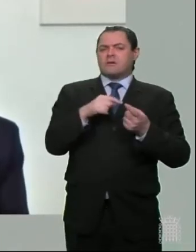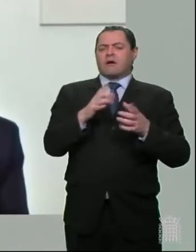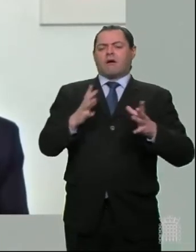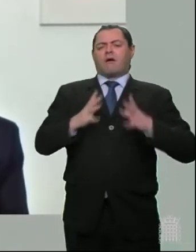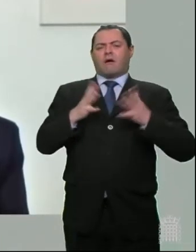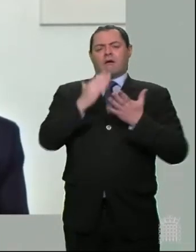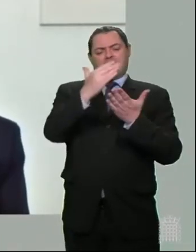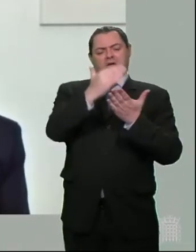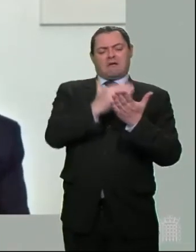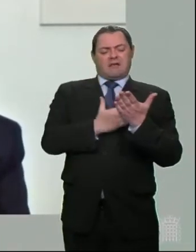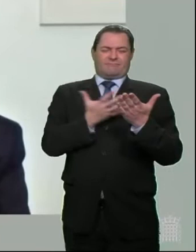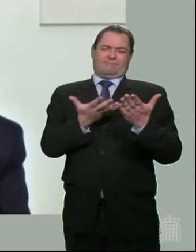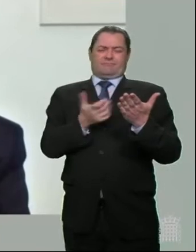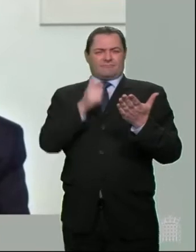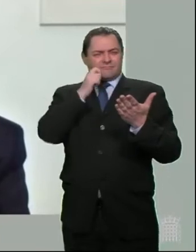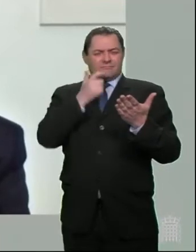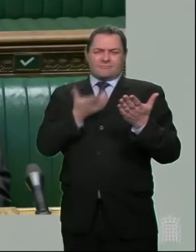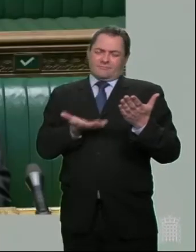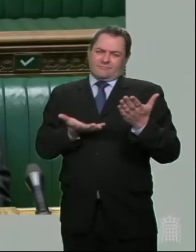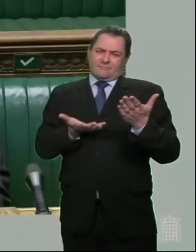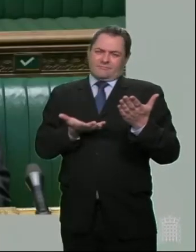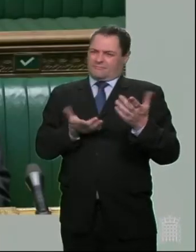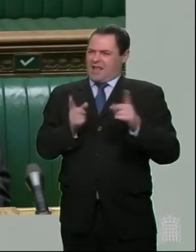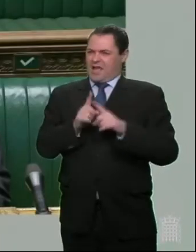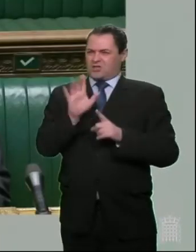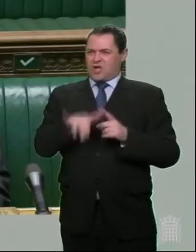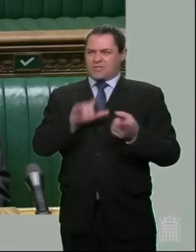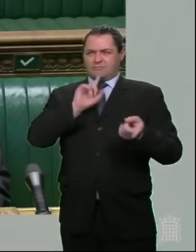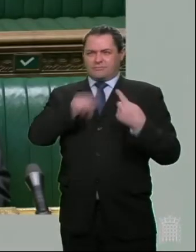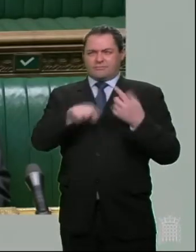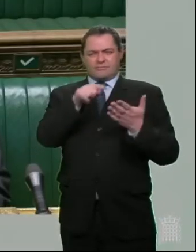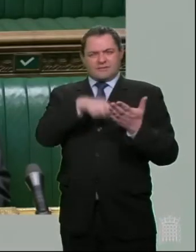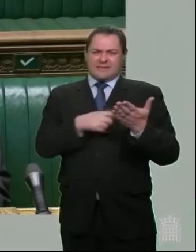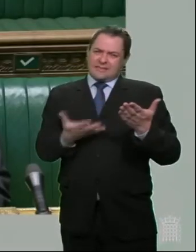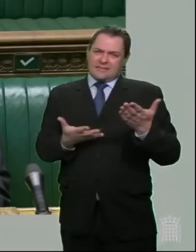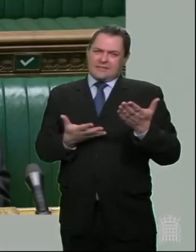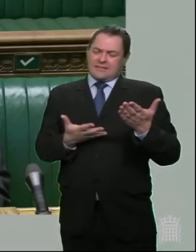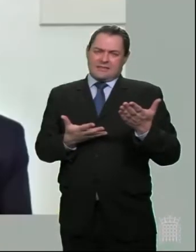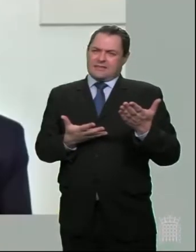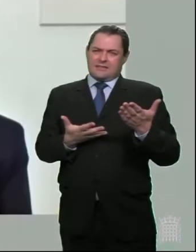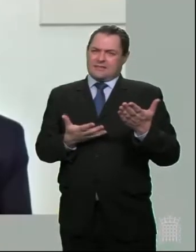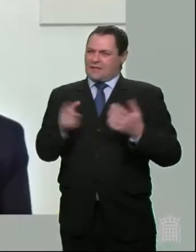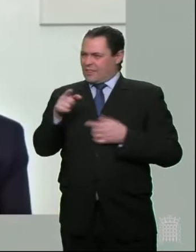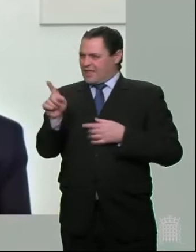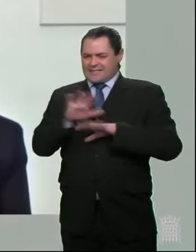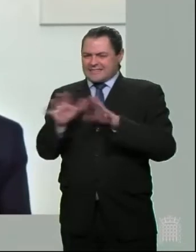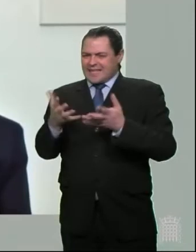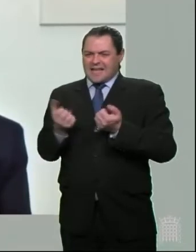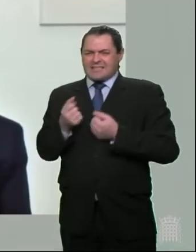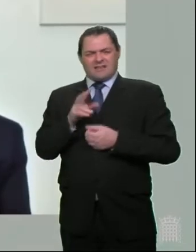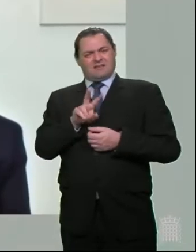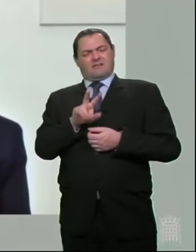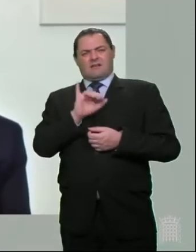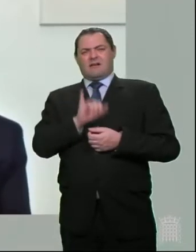pre-prepared childish gag. I could tell the Prime Minister just how badly that went down with those families